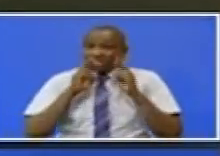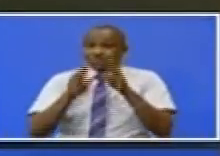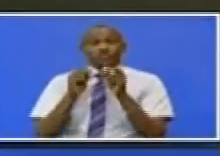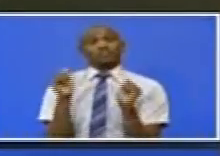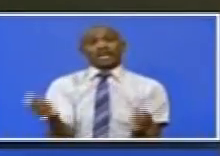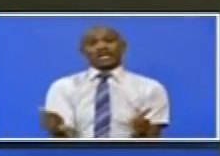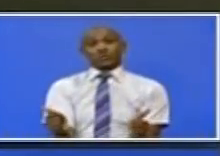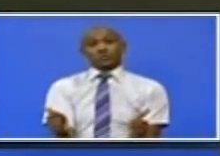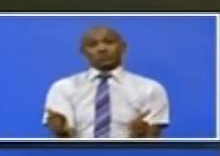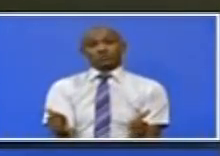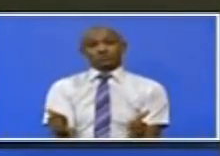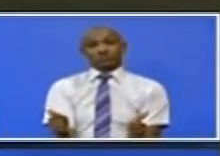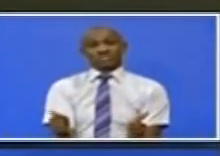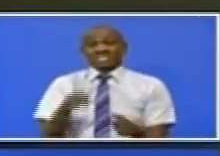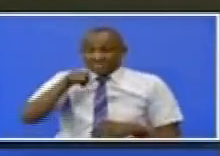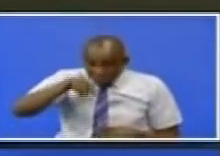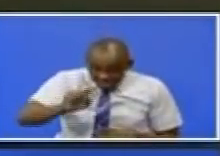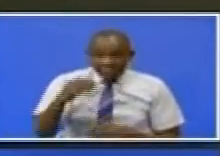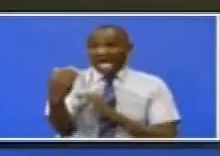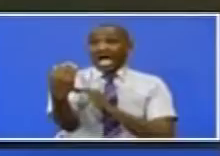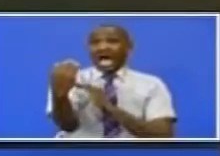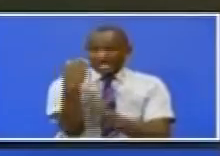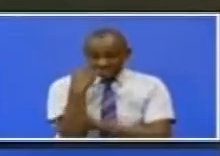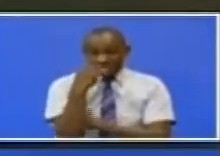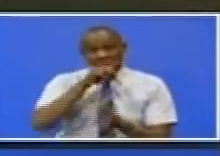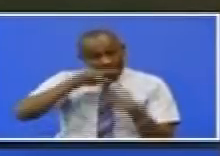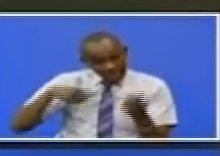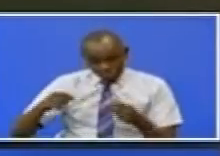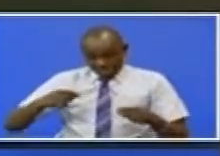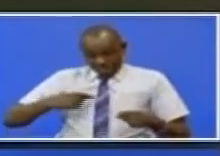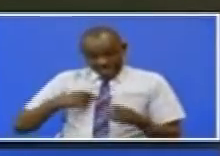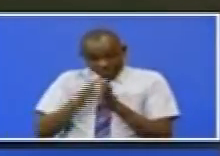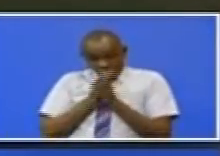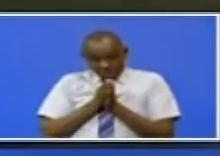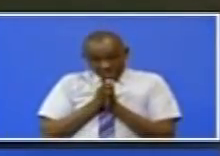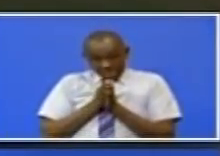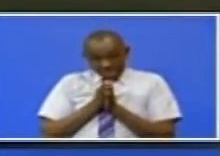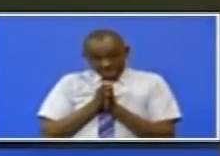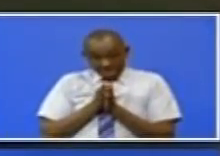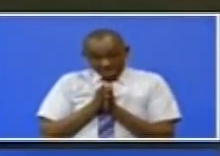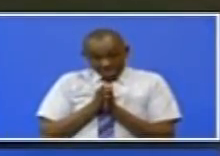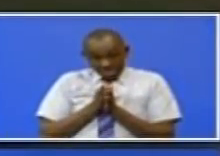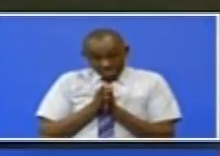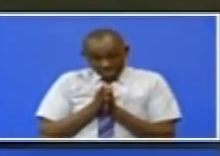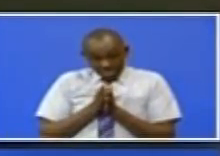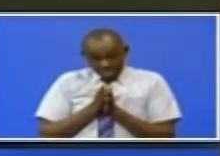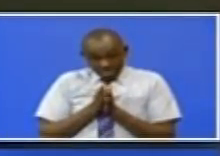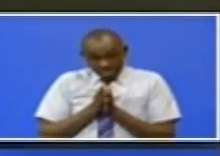report. He has not asked me about my side of the